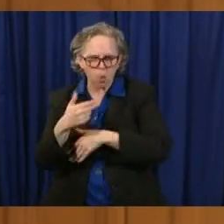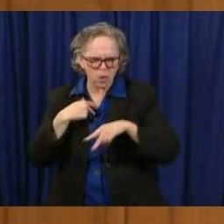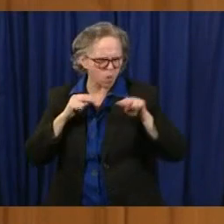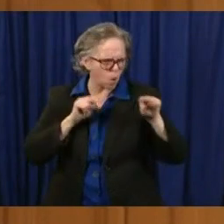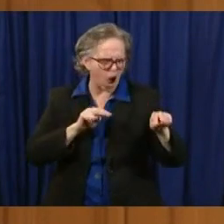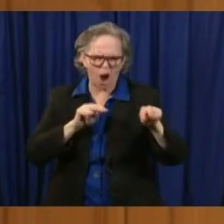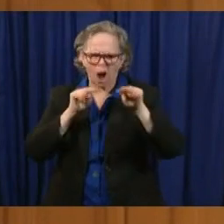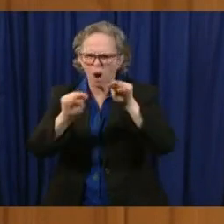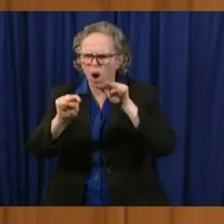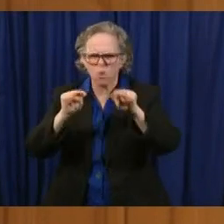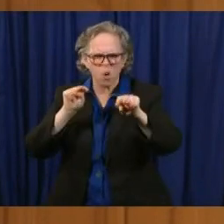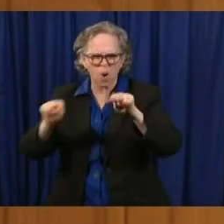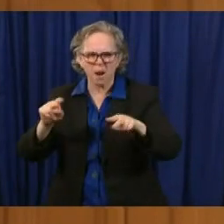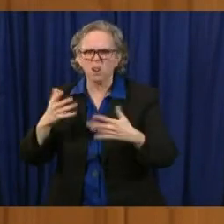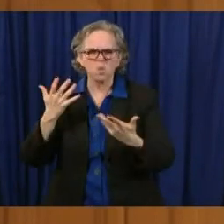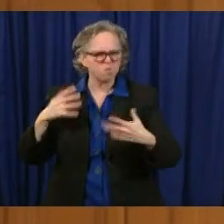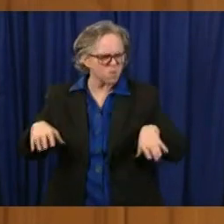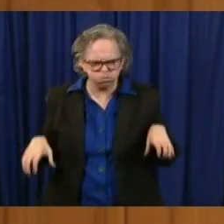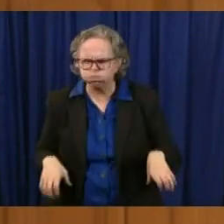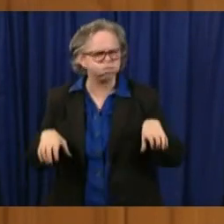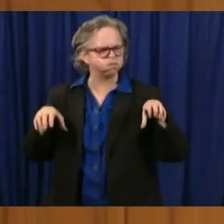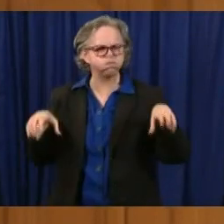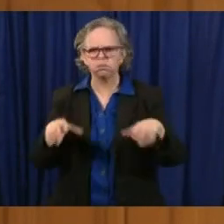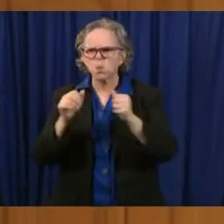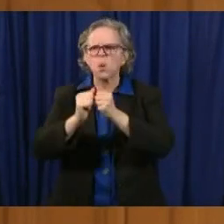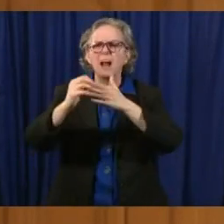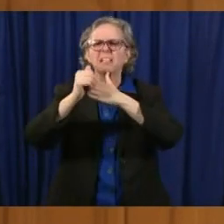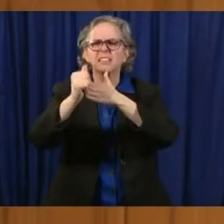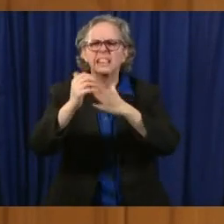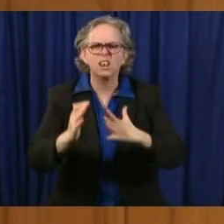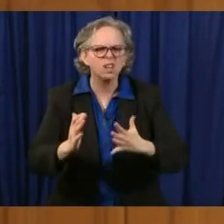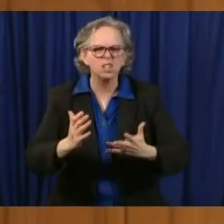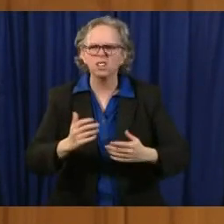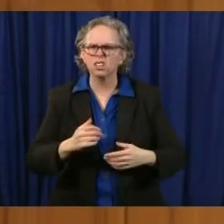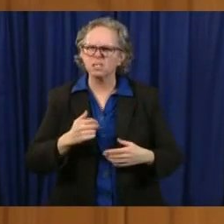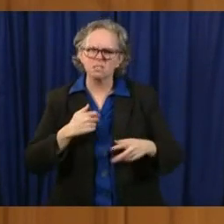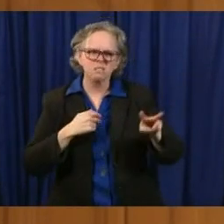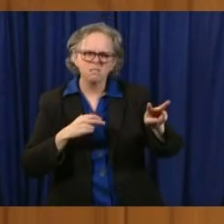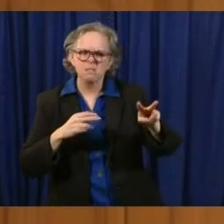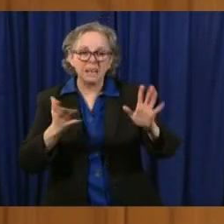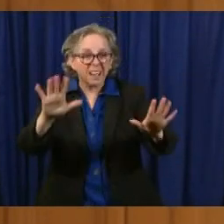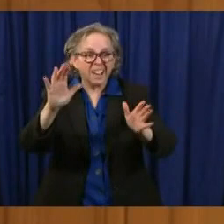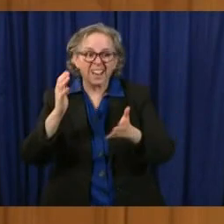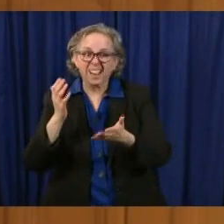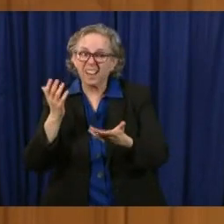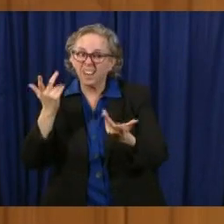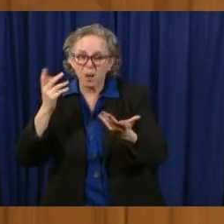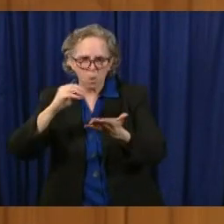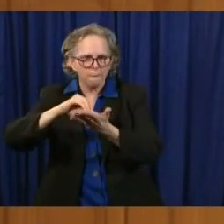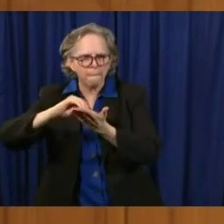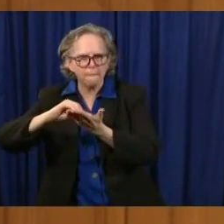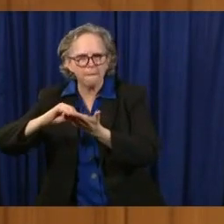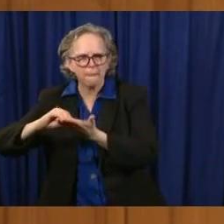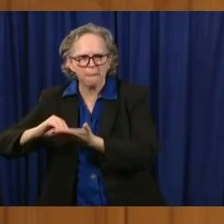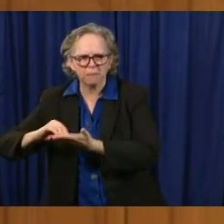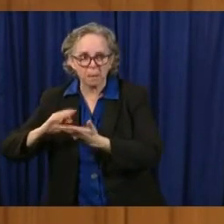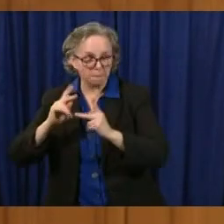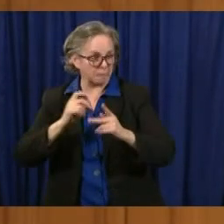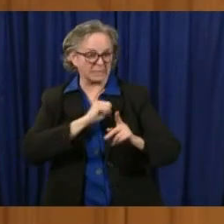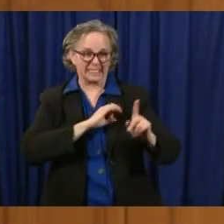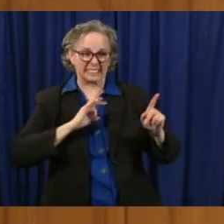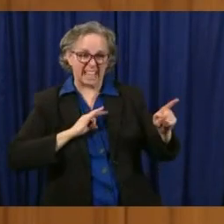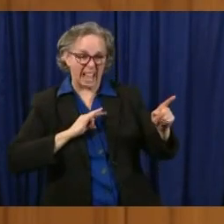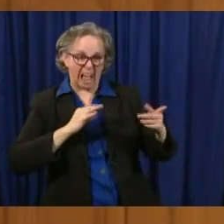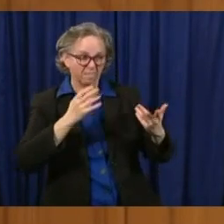industries and all the leaders in it. I want to again do a shout out to the people who work, the staff in these settings